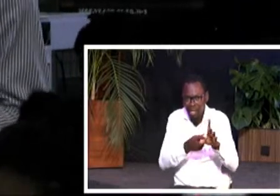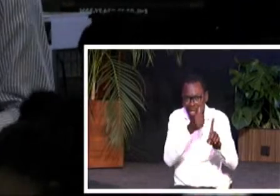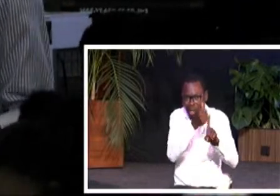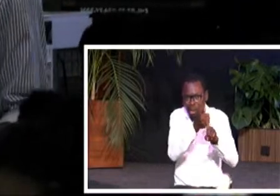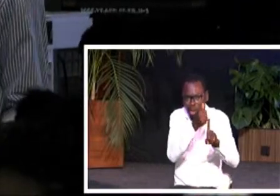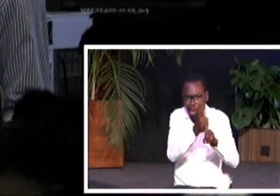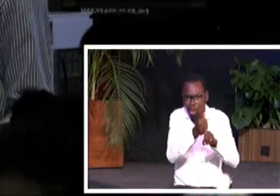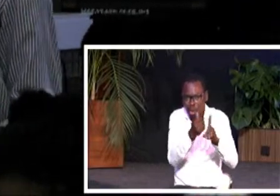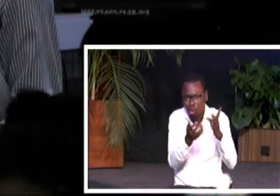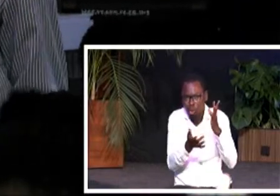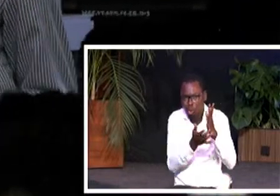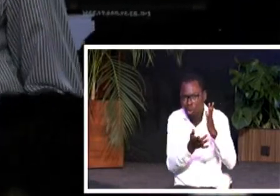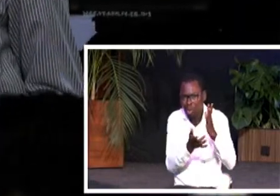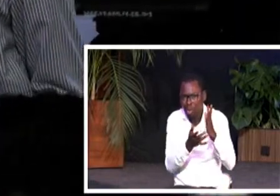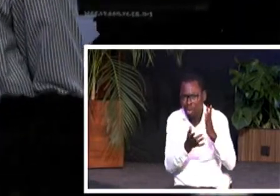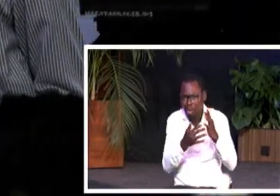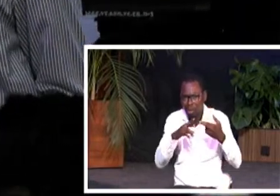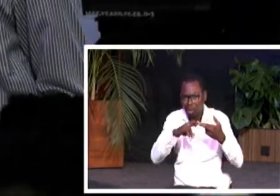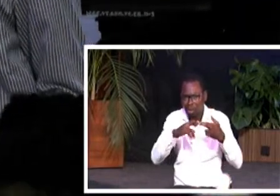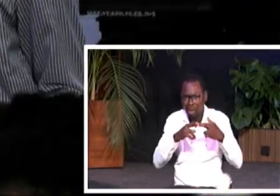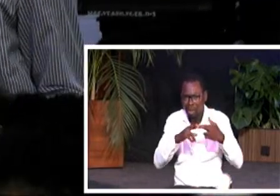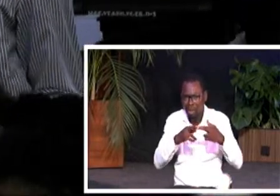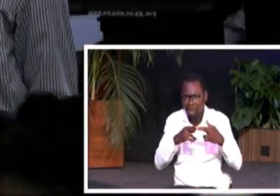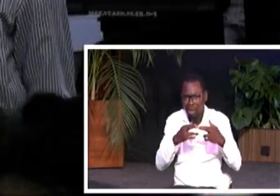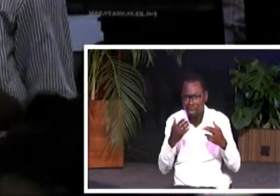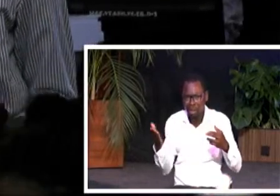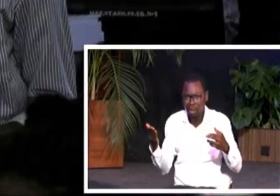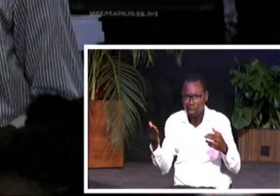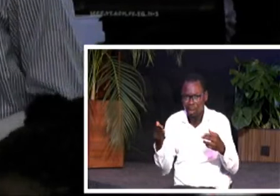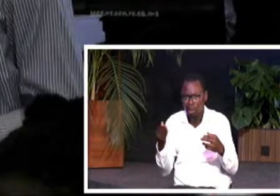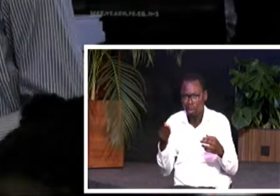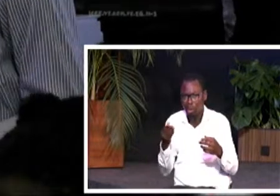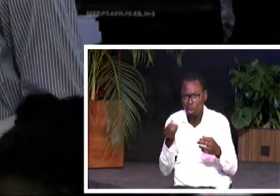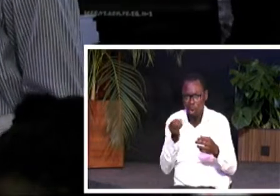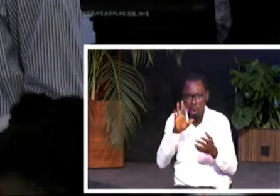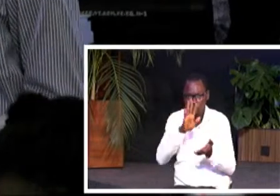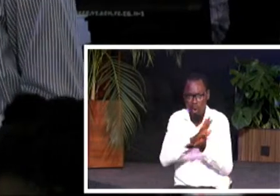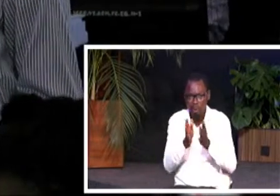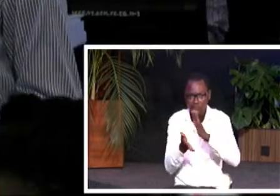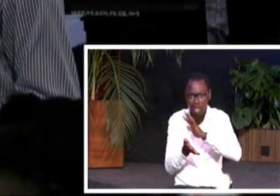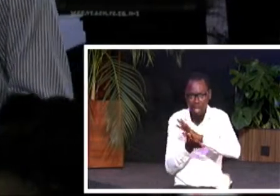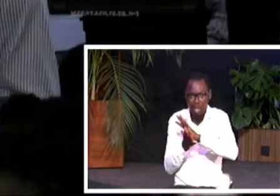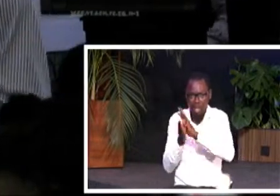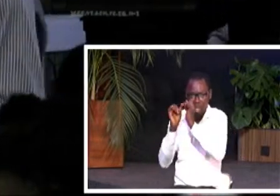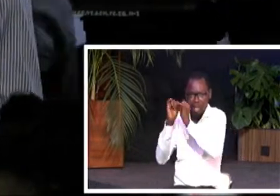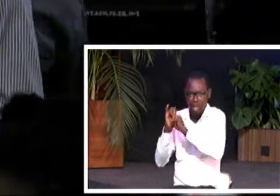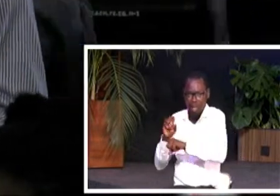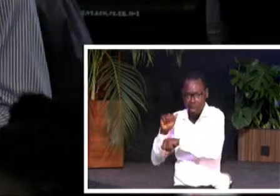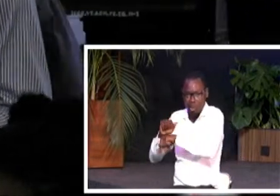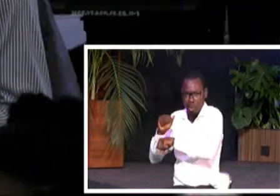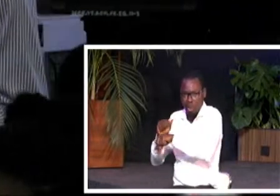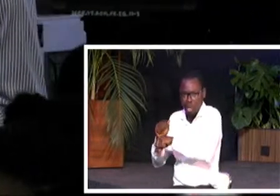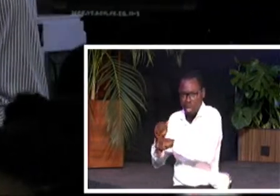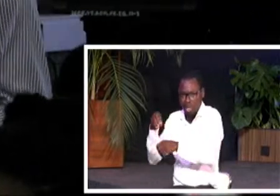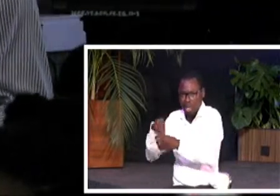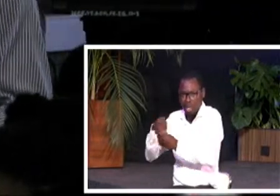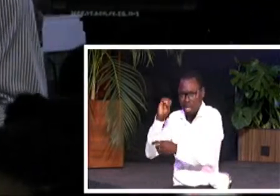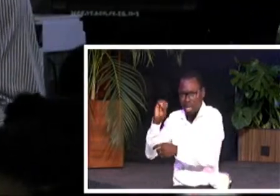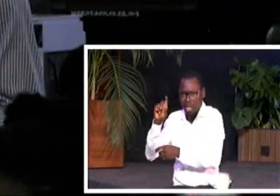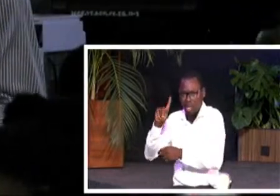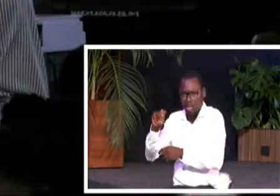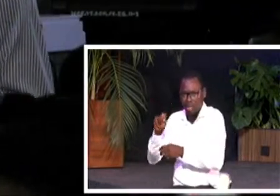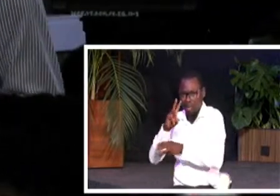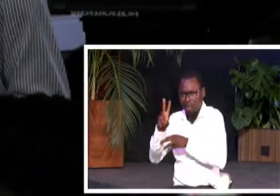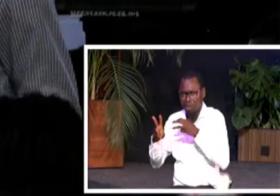own tech-related venture or becoming an entrepreneur in the IT industry? And